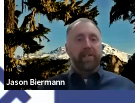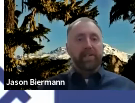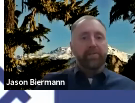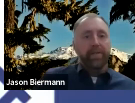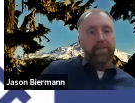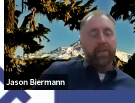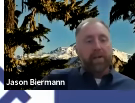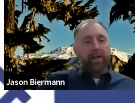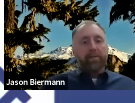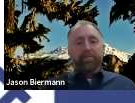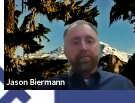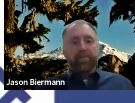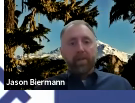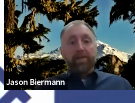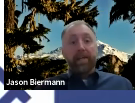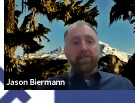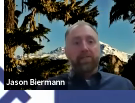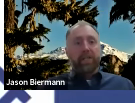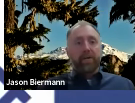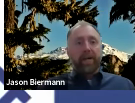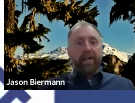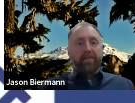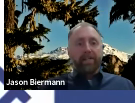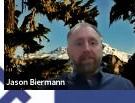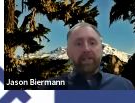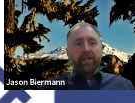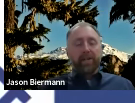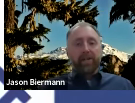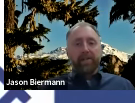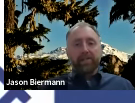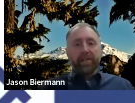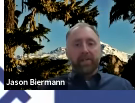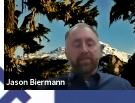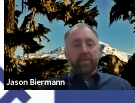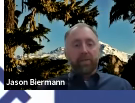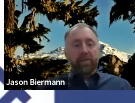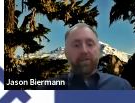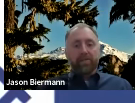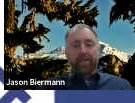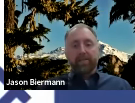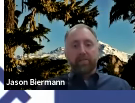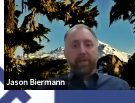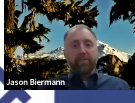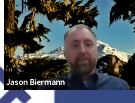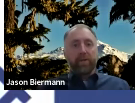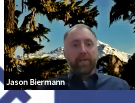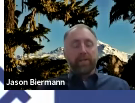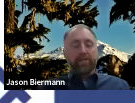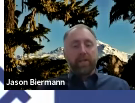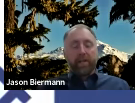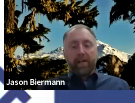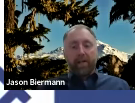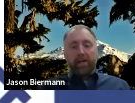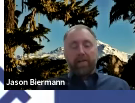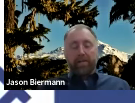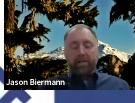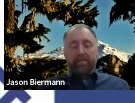Thanks, Dr. Spitters. Thanks, Chair Wright, Vice Chair Dunn, Executive Summers. Thanks, everybody, for joining